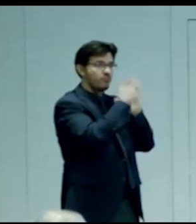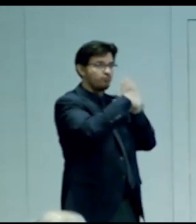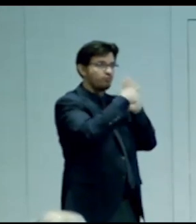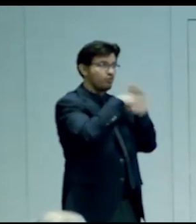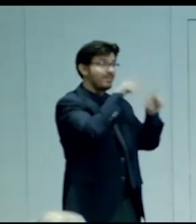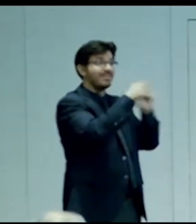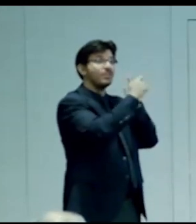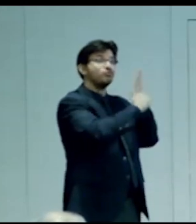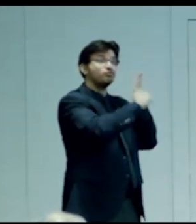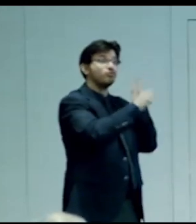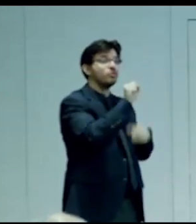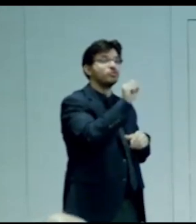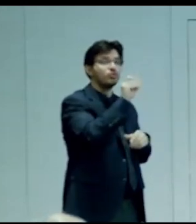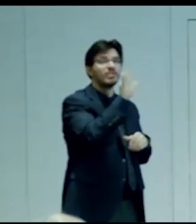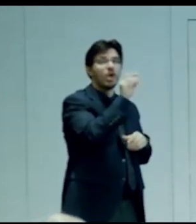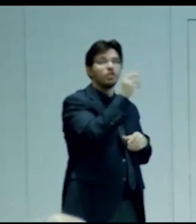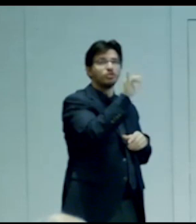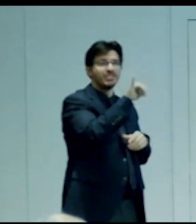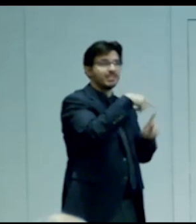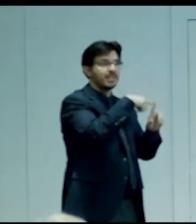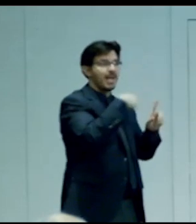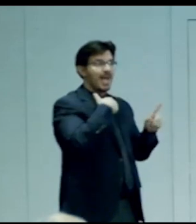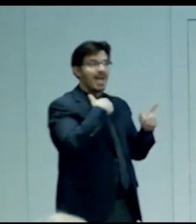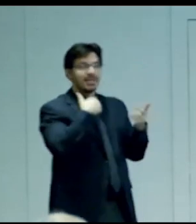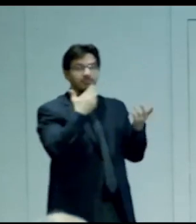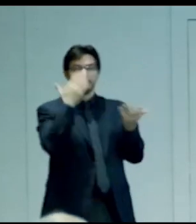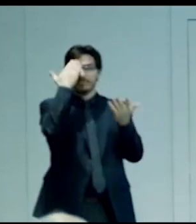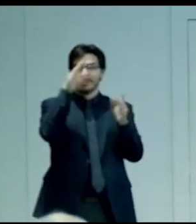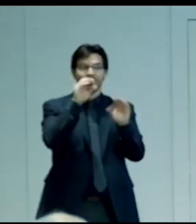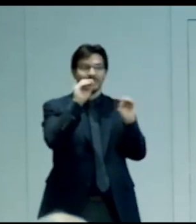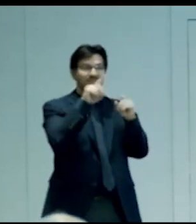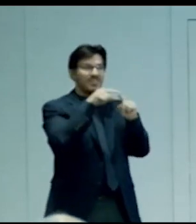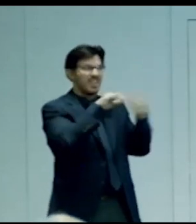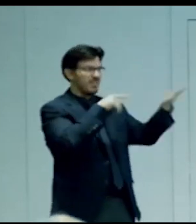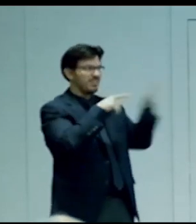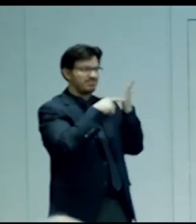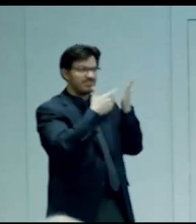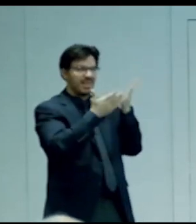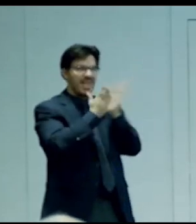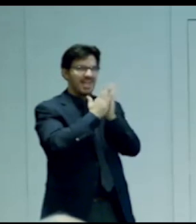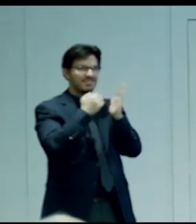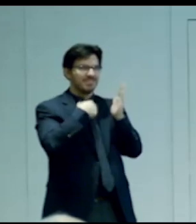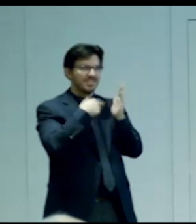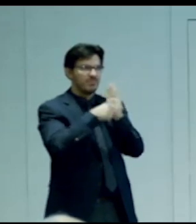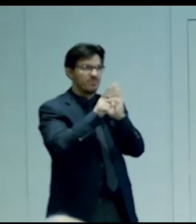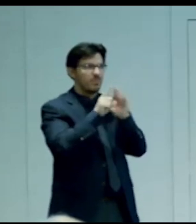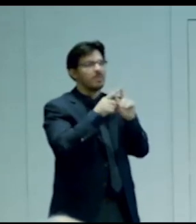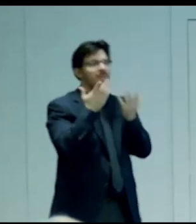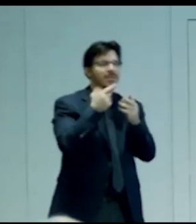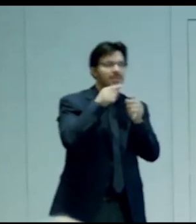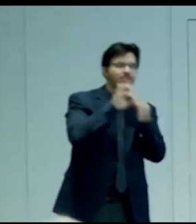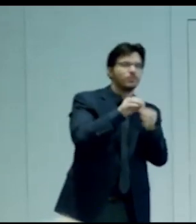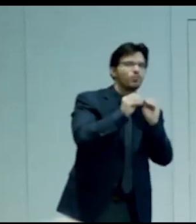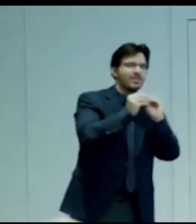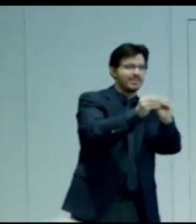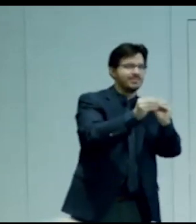journal, and I didn't know anything about it. I wondered why they asked me to review it, but it was probably because of the quantitative background. So